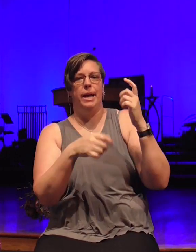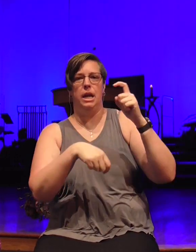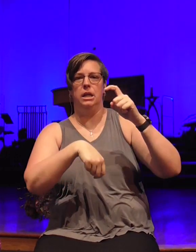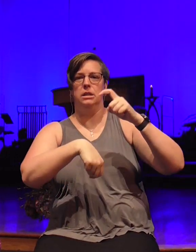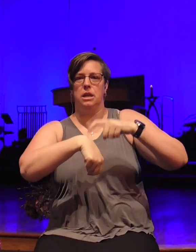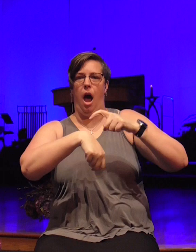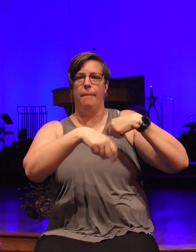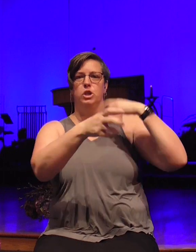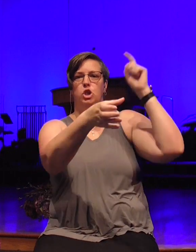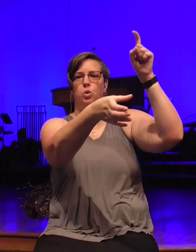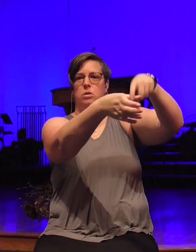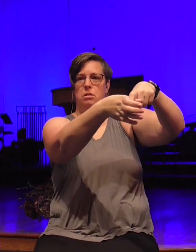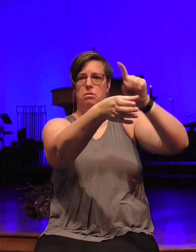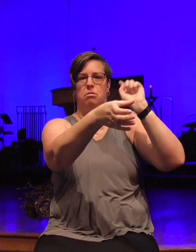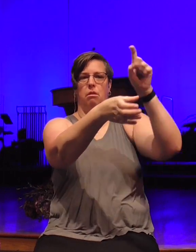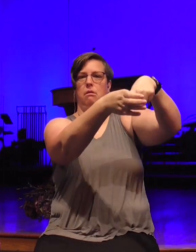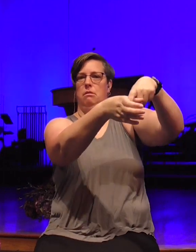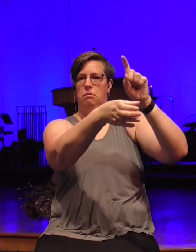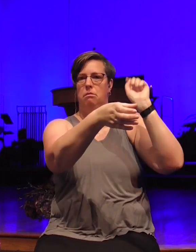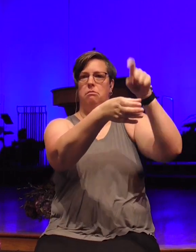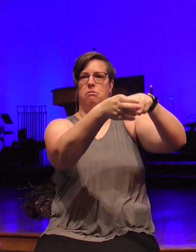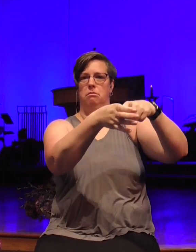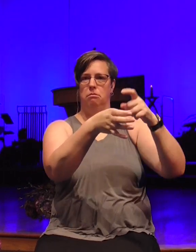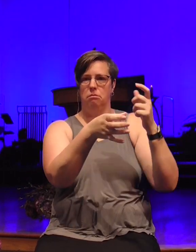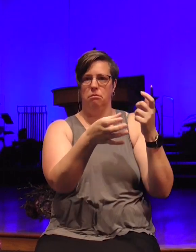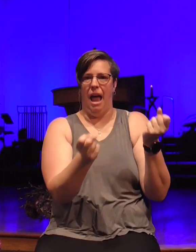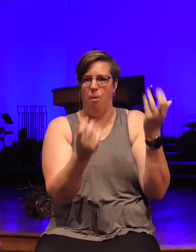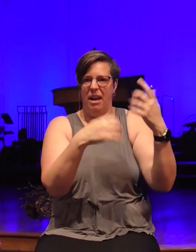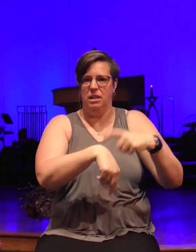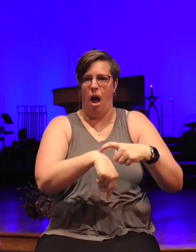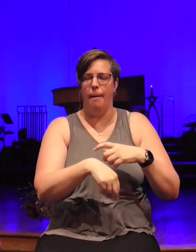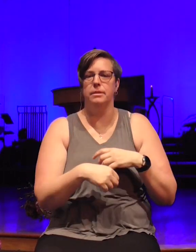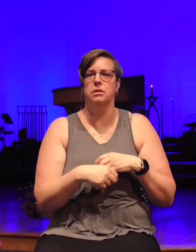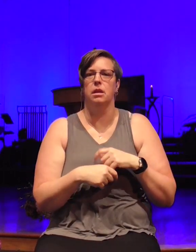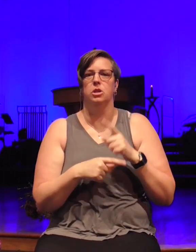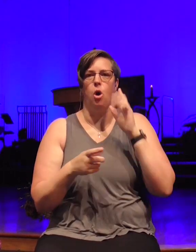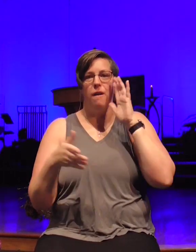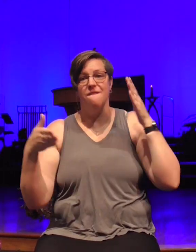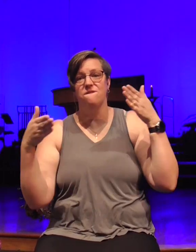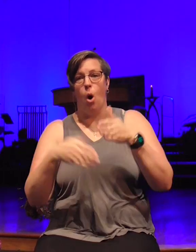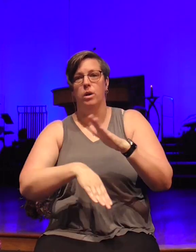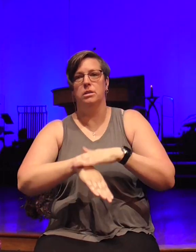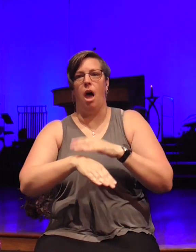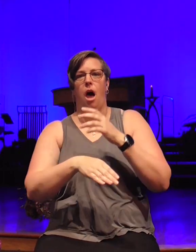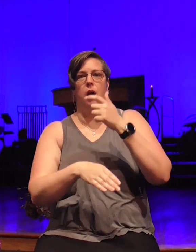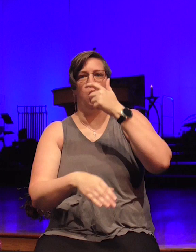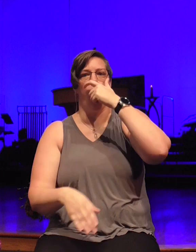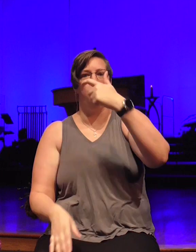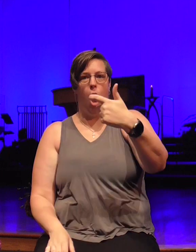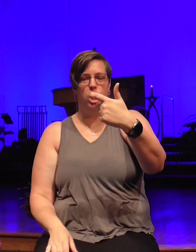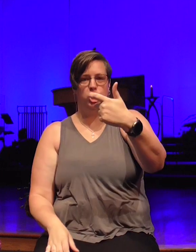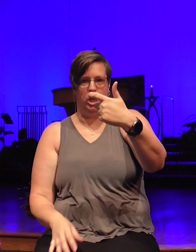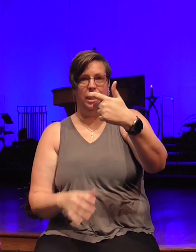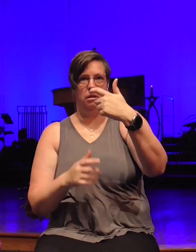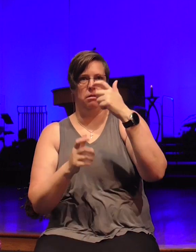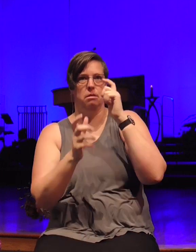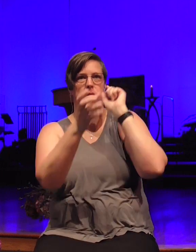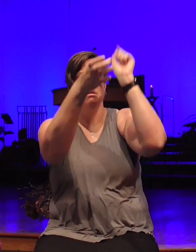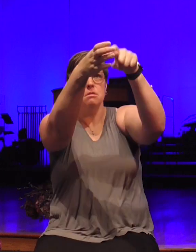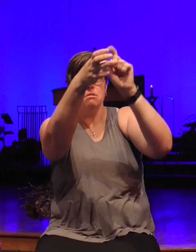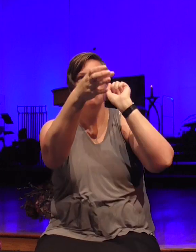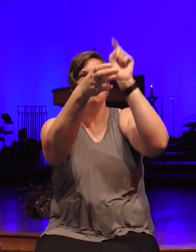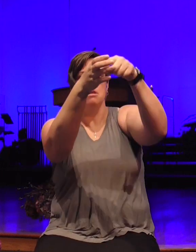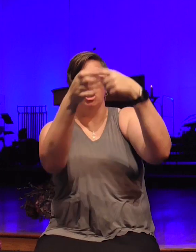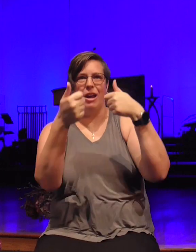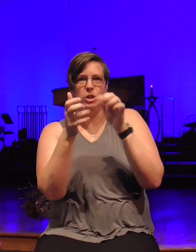in how many balls go in the hoop. And so you're focused on watching this. And meanwhile, a person comes